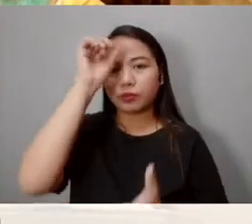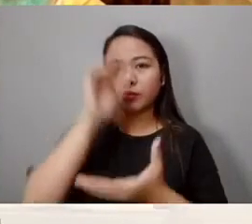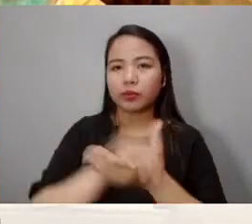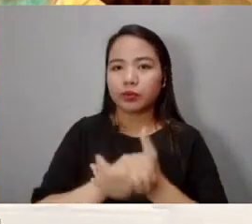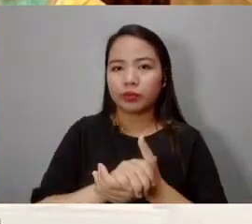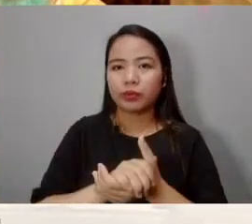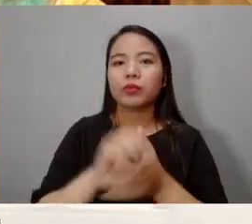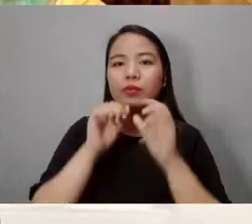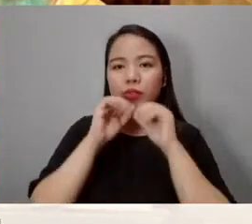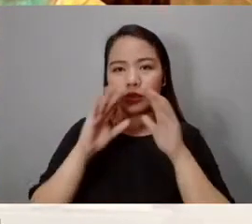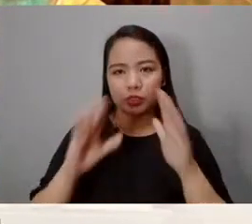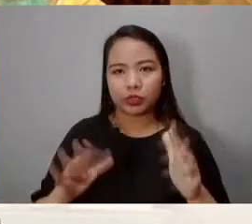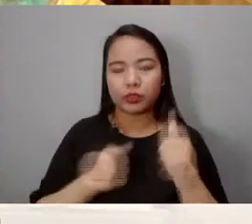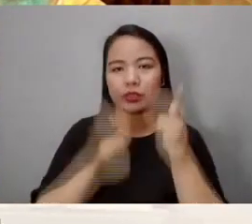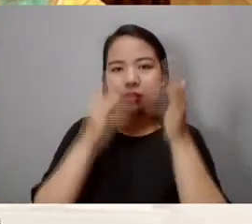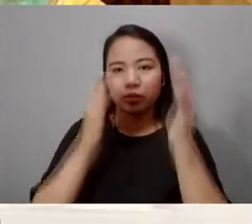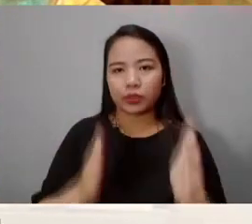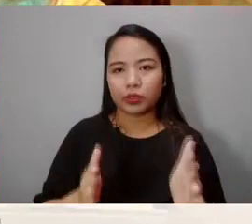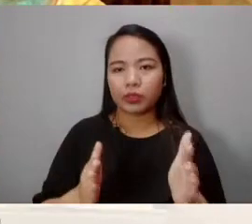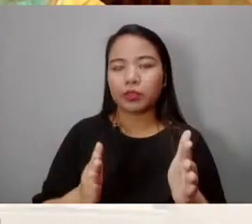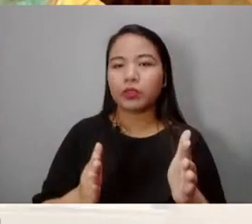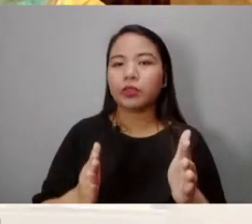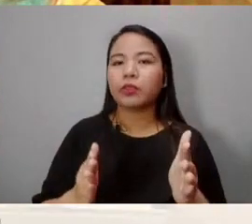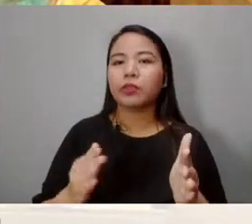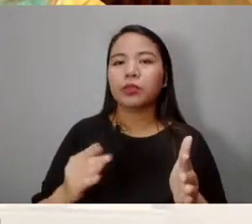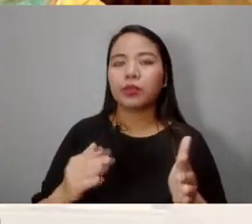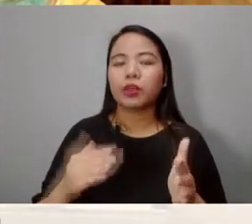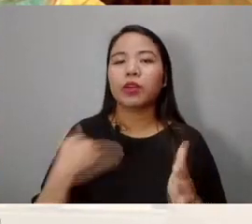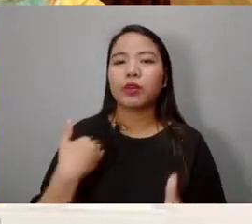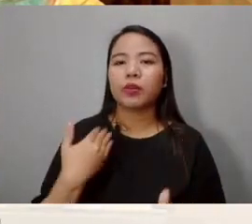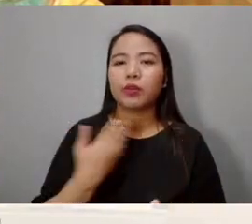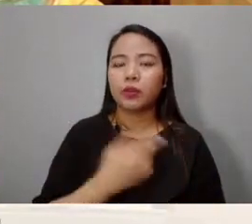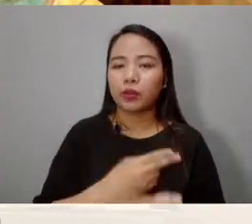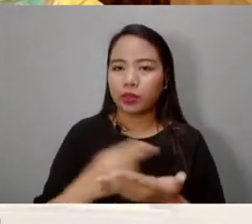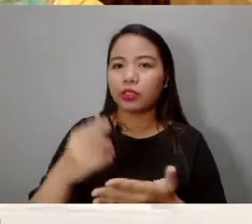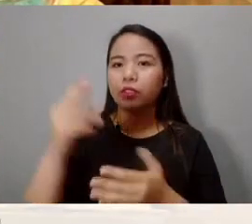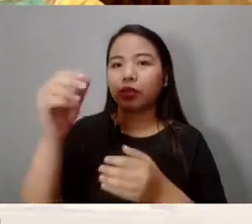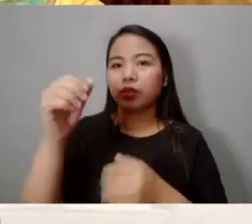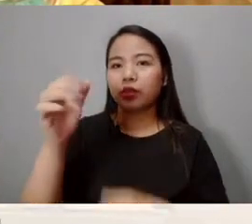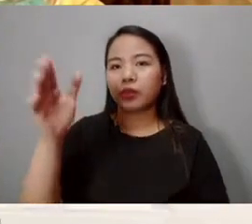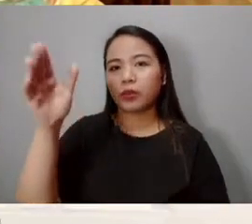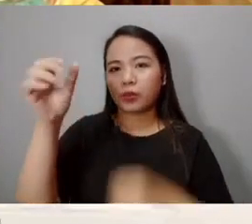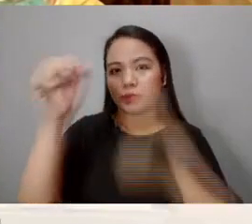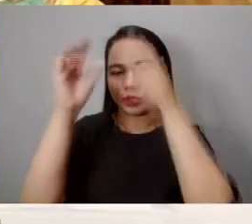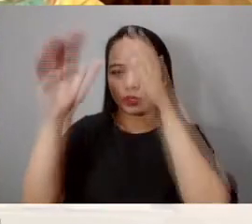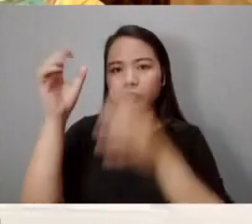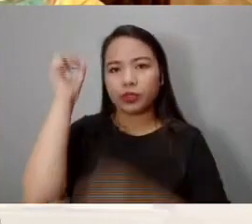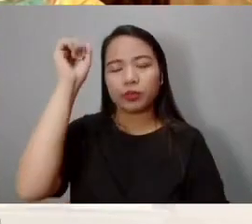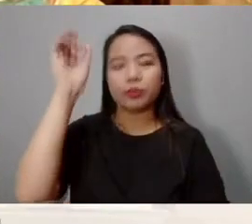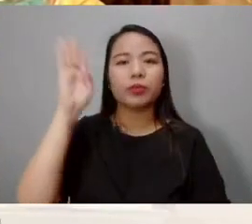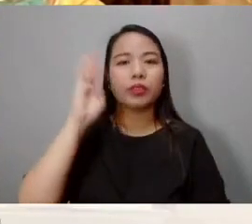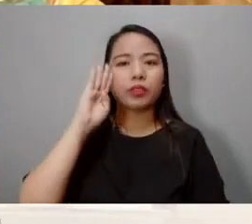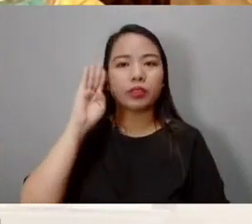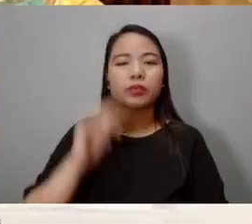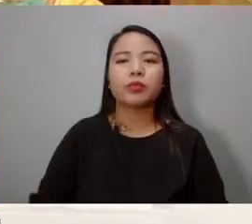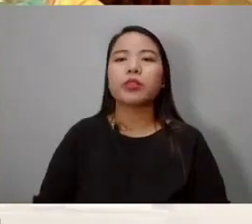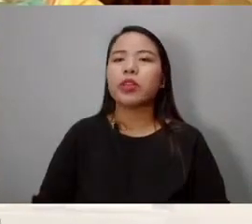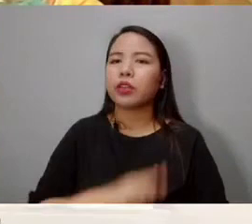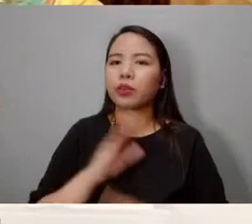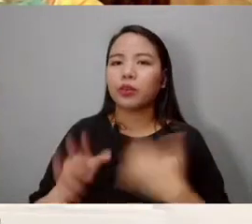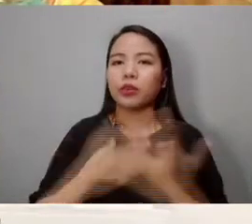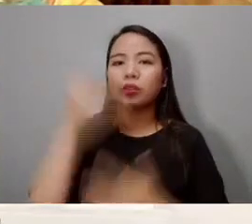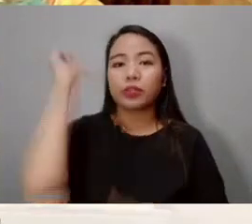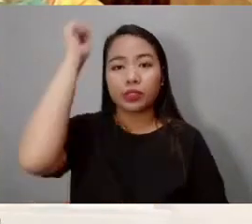Blessed Apostles, with our Holy Father, Saint Benedict, Saint Bede, and all the saints who have blessed